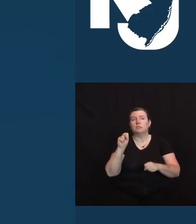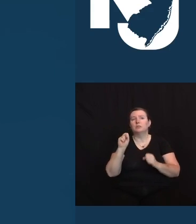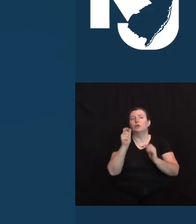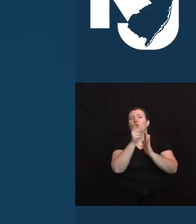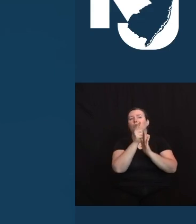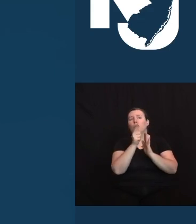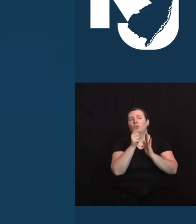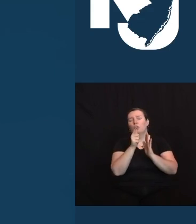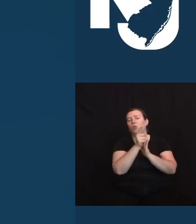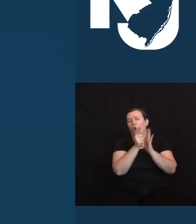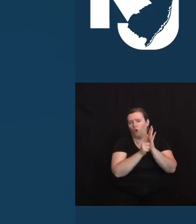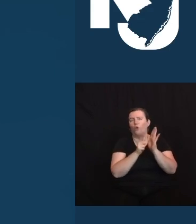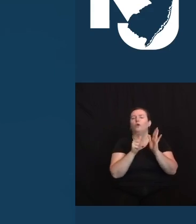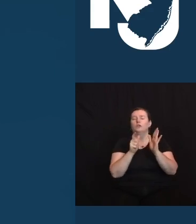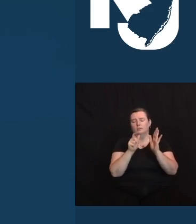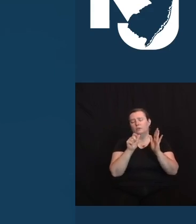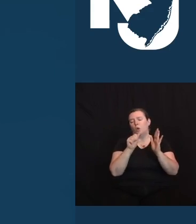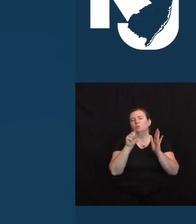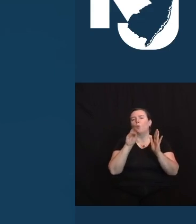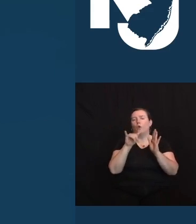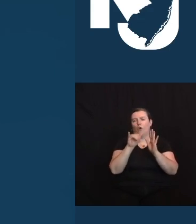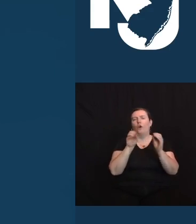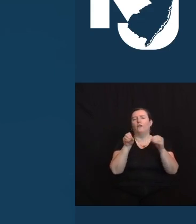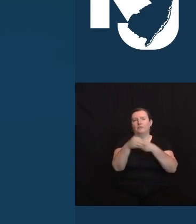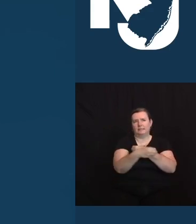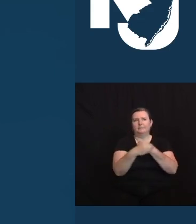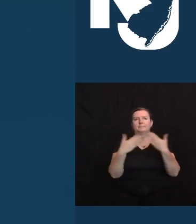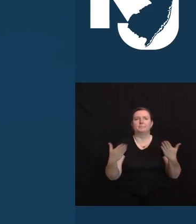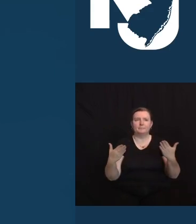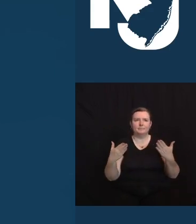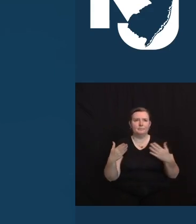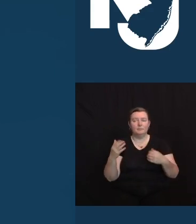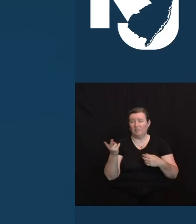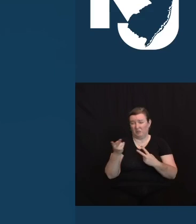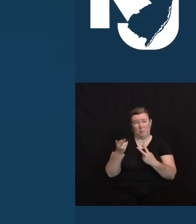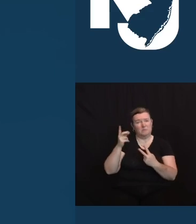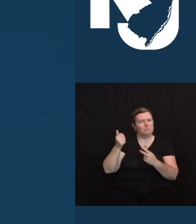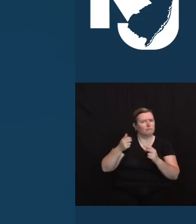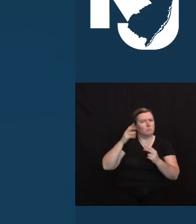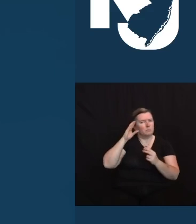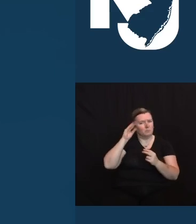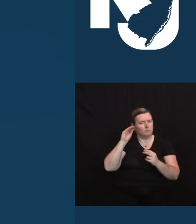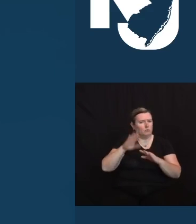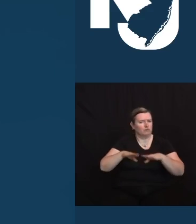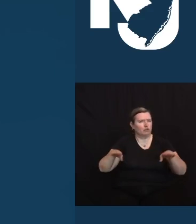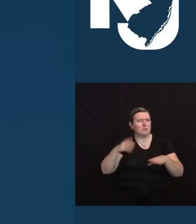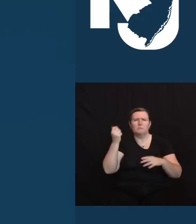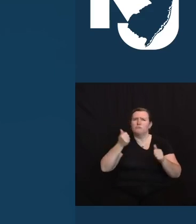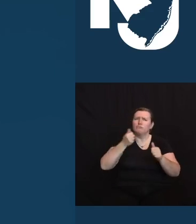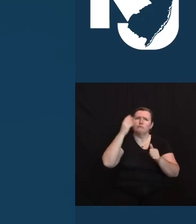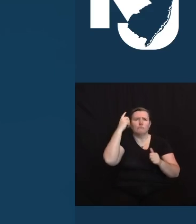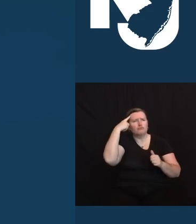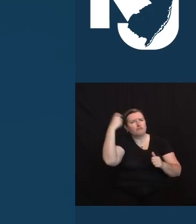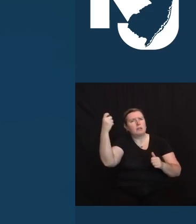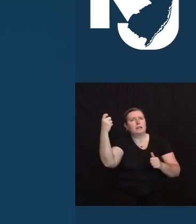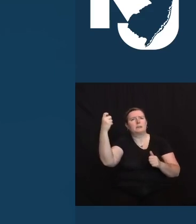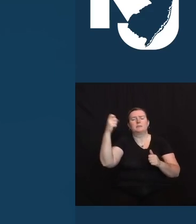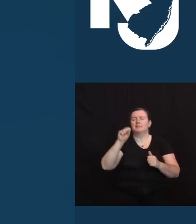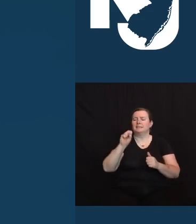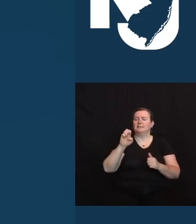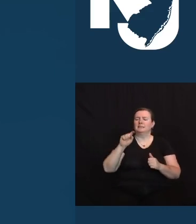As they all pursued their dreams, the boys at Seton Hall University, and built their careers. And by the way, she was